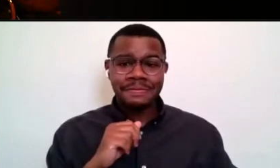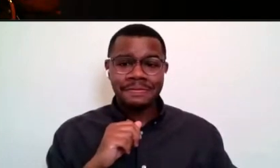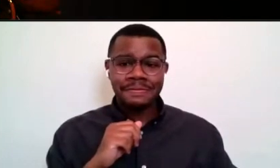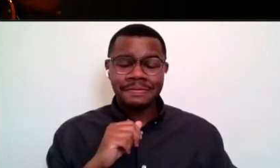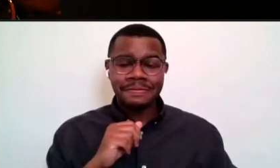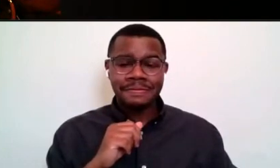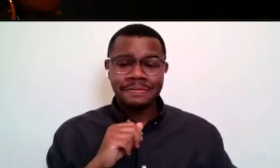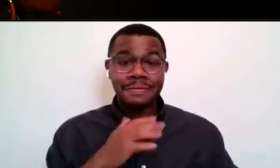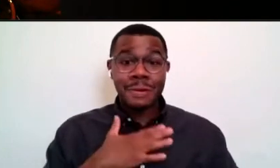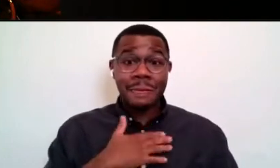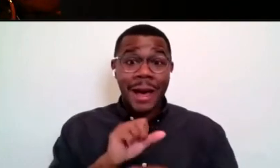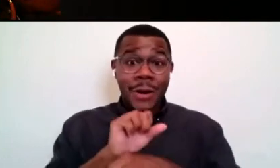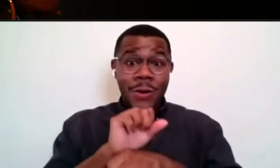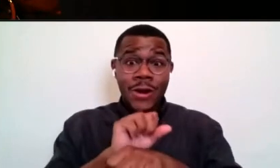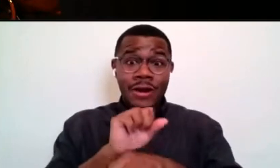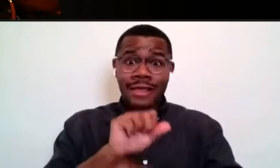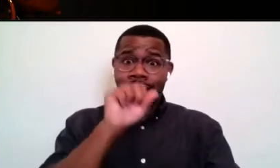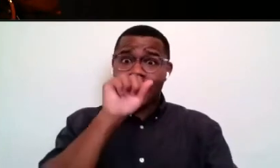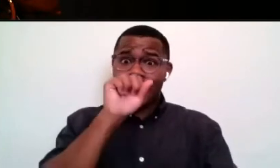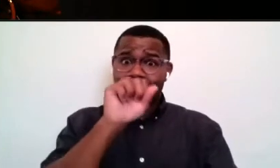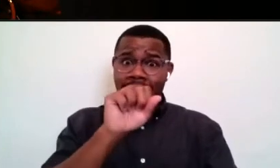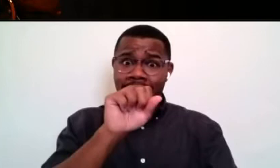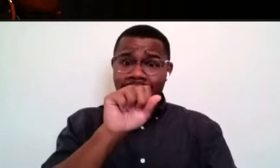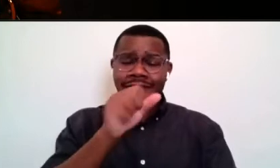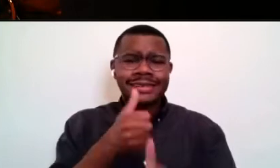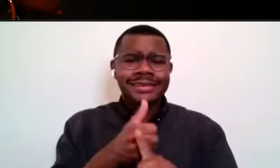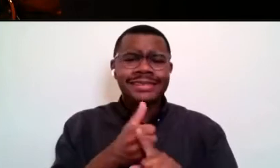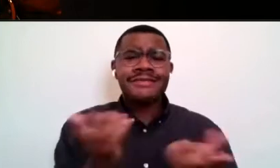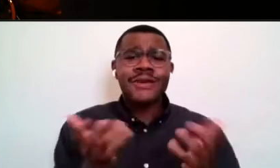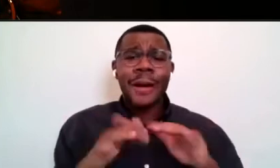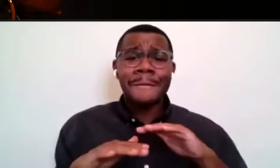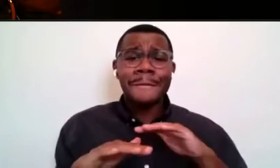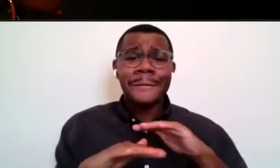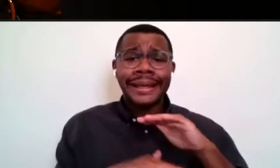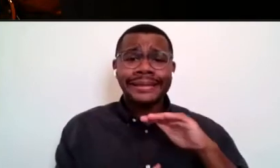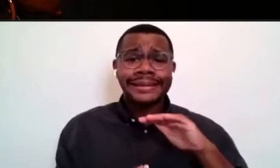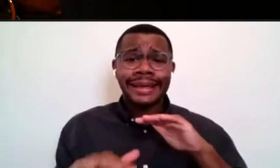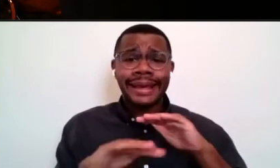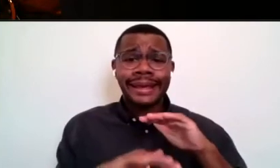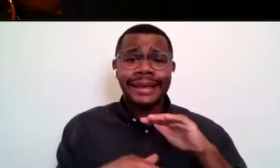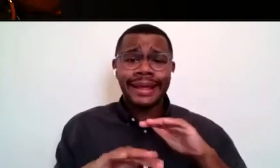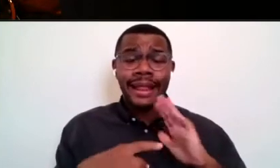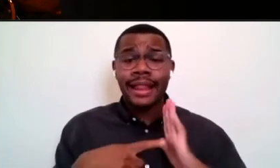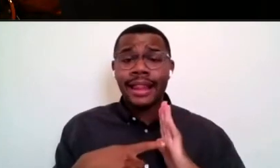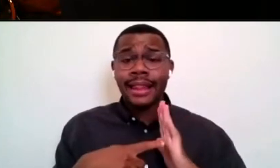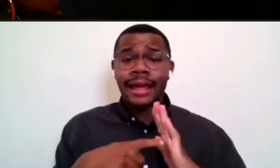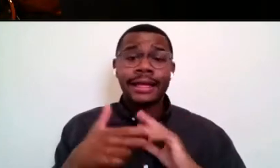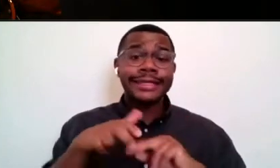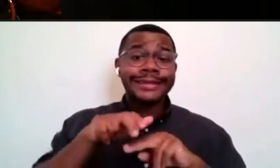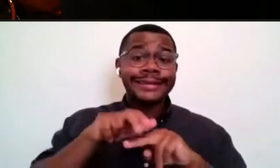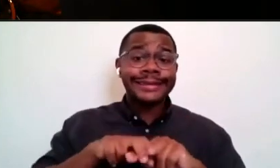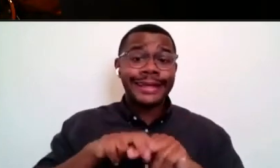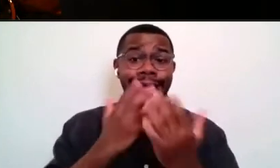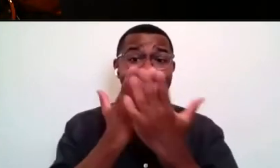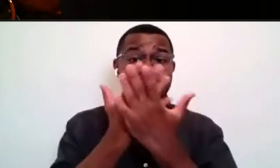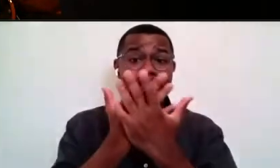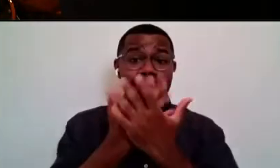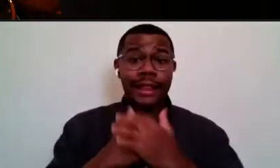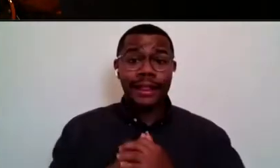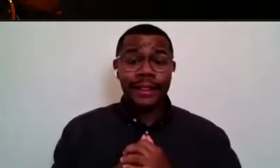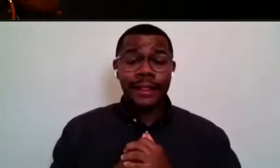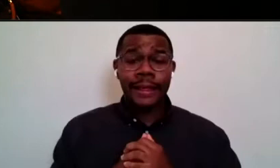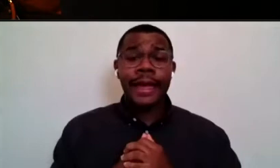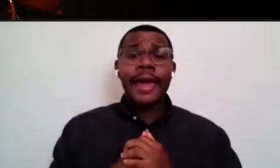so basic. It's like sitting in a jail, and you go around, everybody has got to tell you who named them,